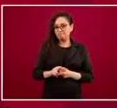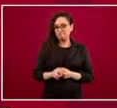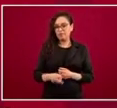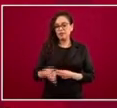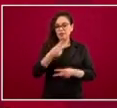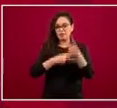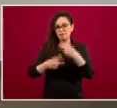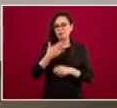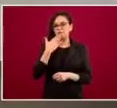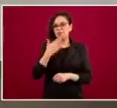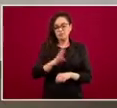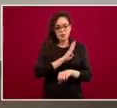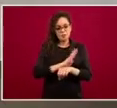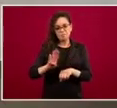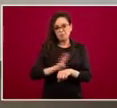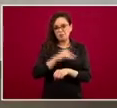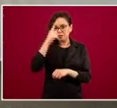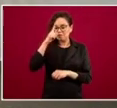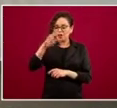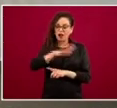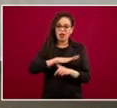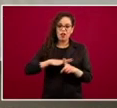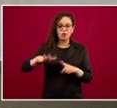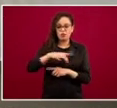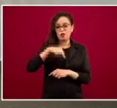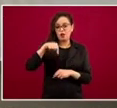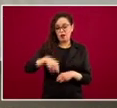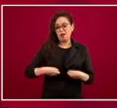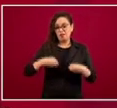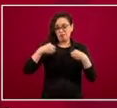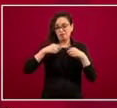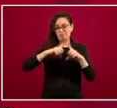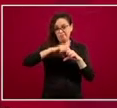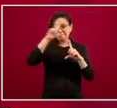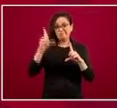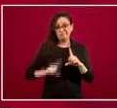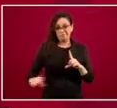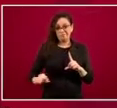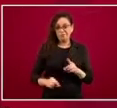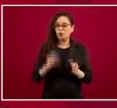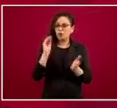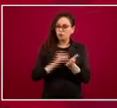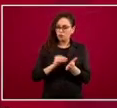public interest and the collective interest, because they are